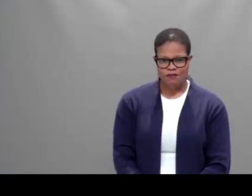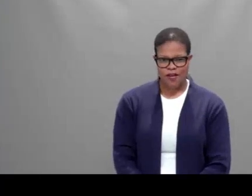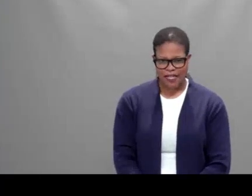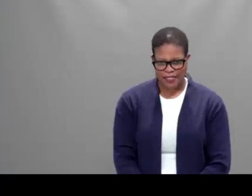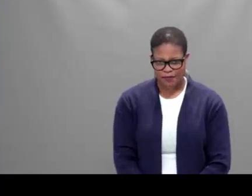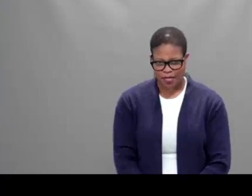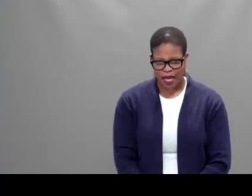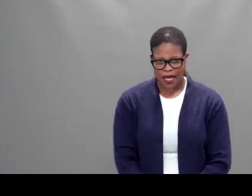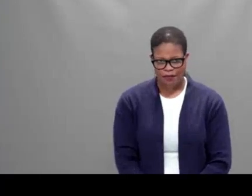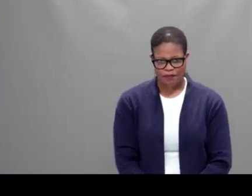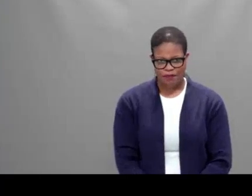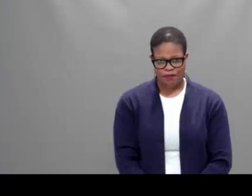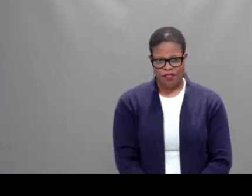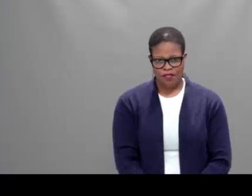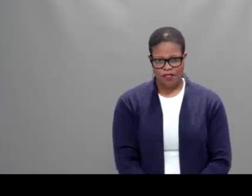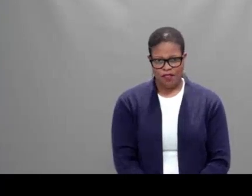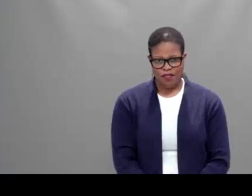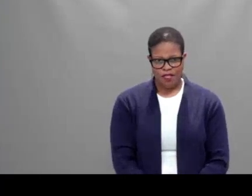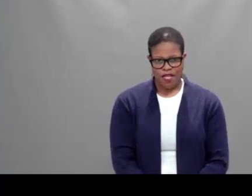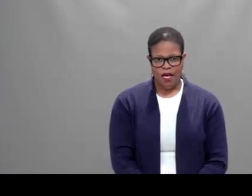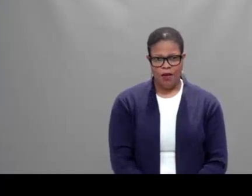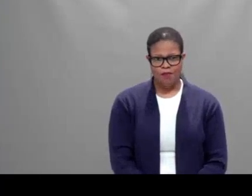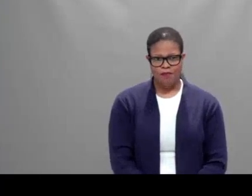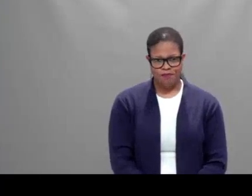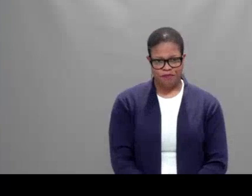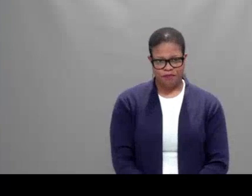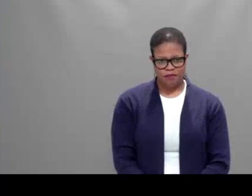was a finance guy.